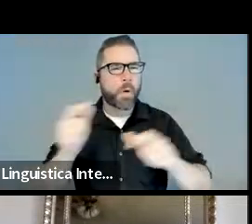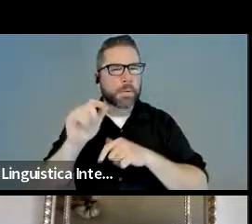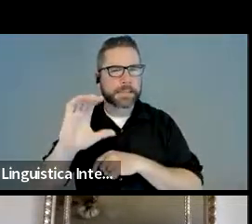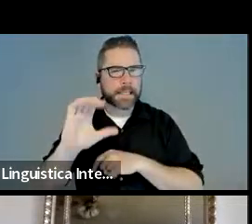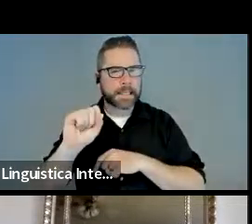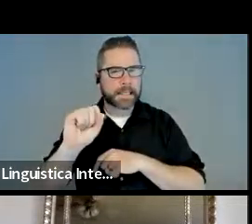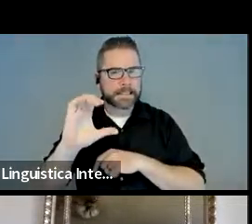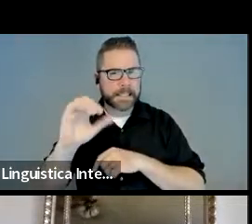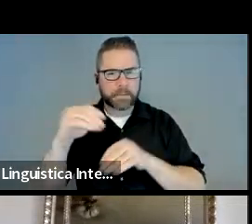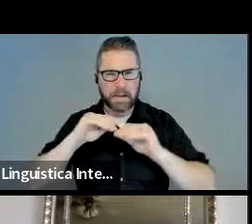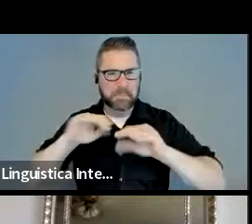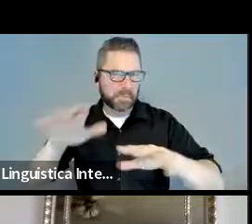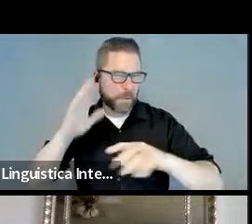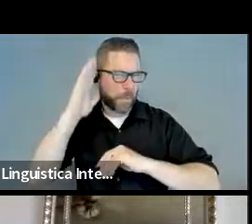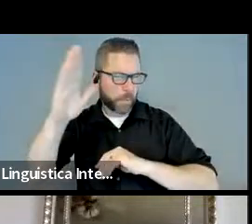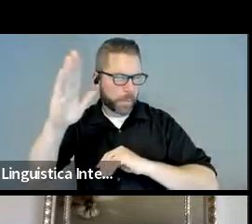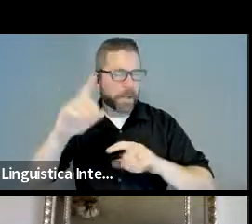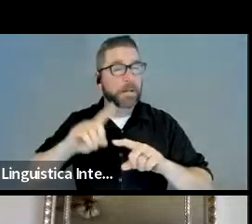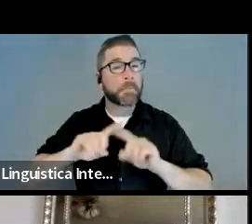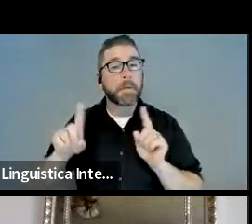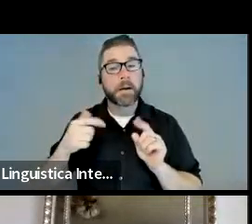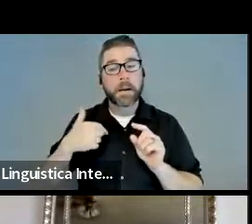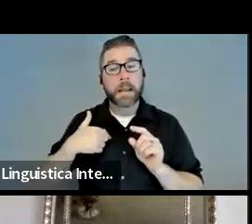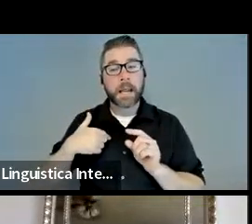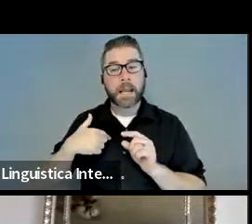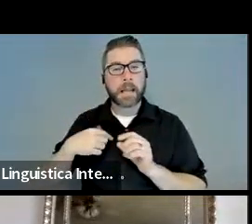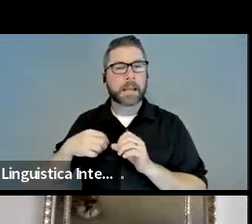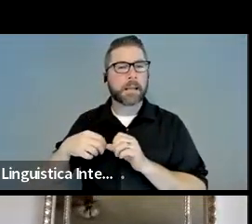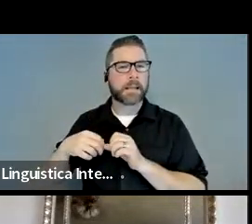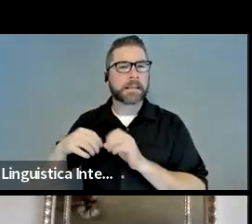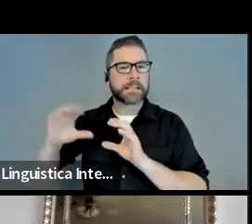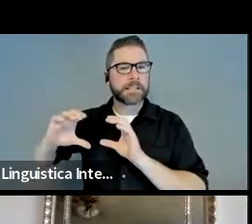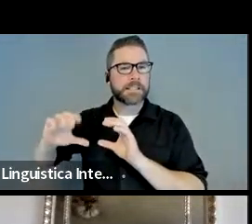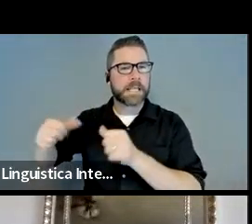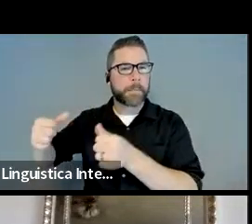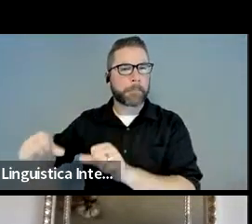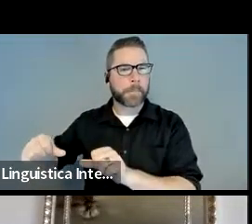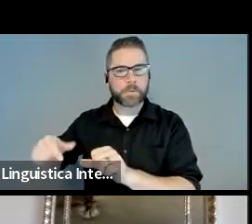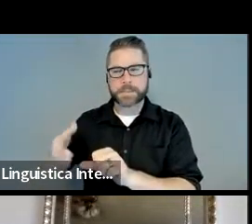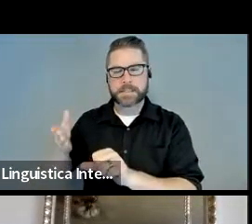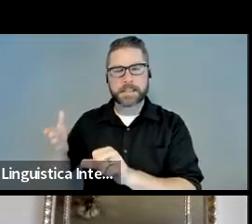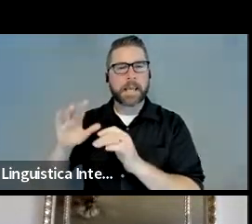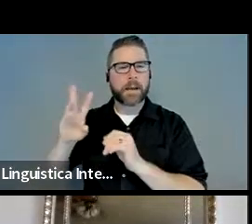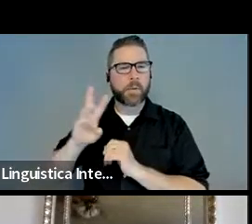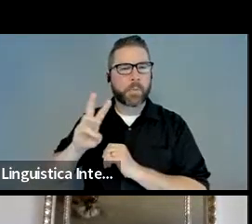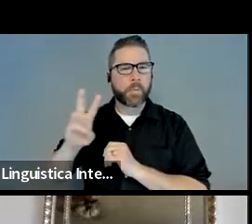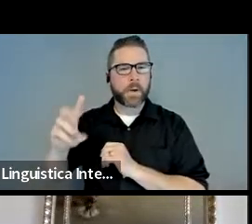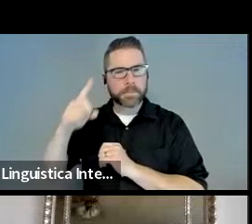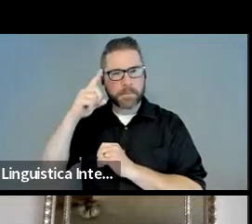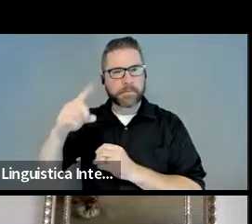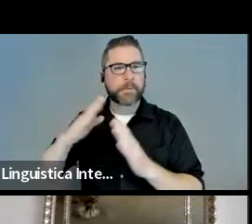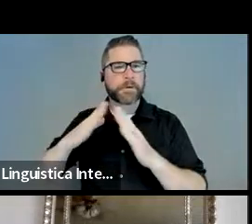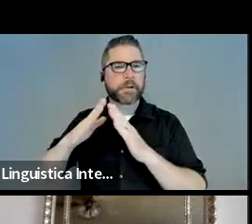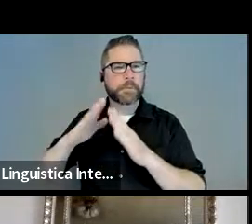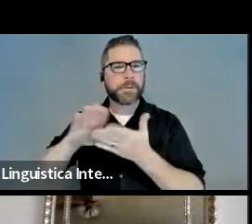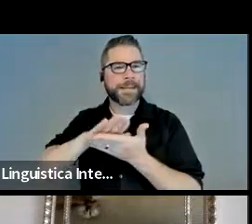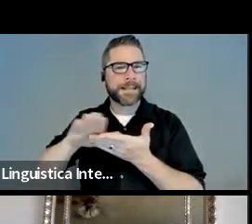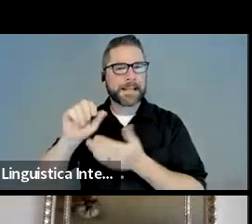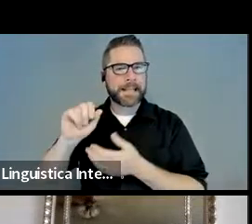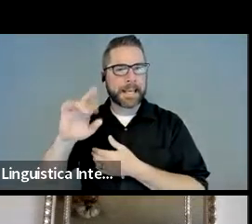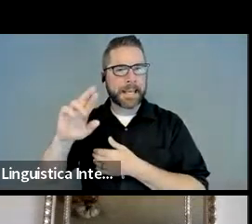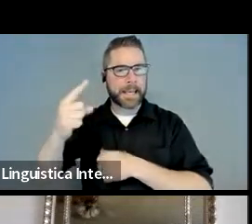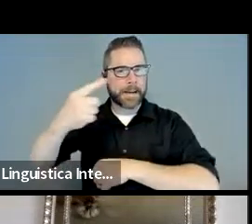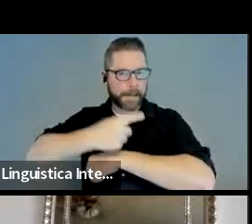share with you, and I'll drop in the chat, the website for our Community Clean Air Day. We have